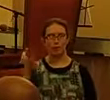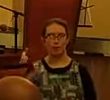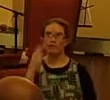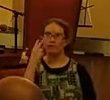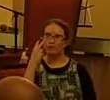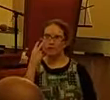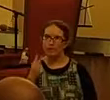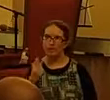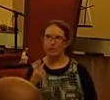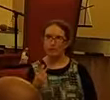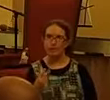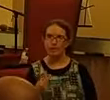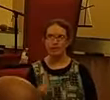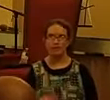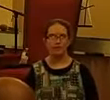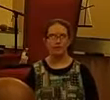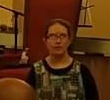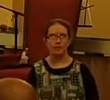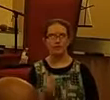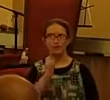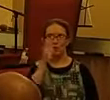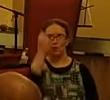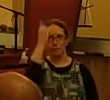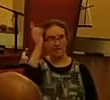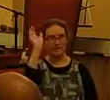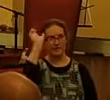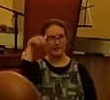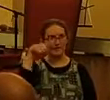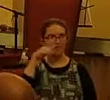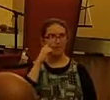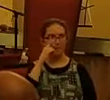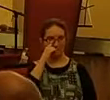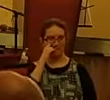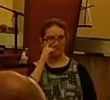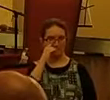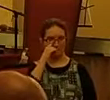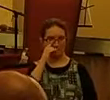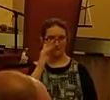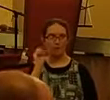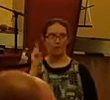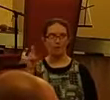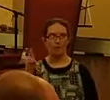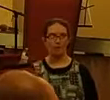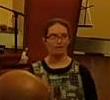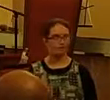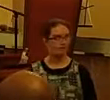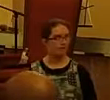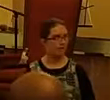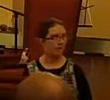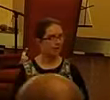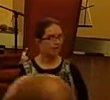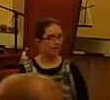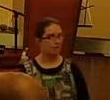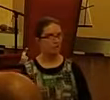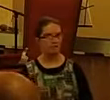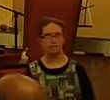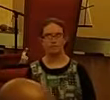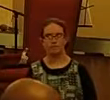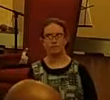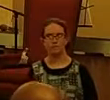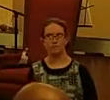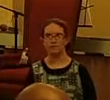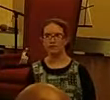for, you don't realize it's a devil, amen, or else you just